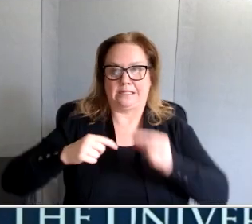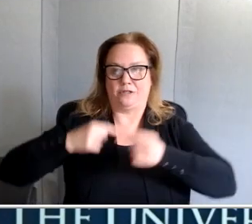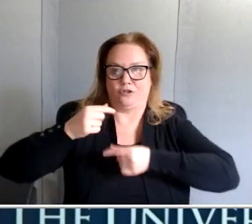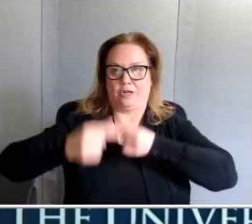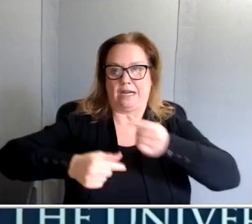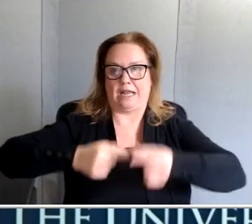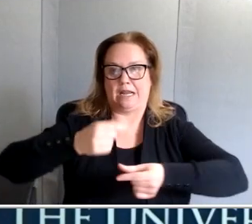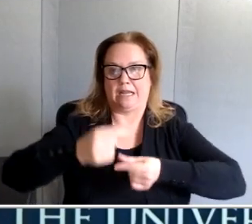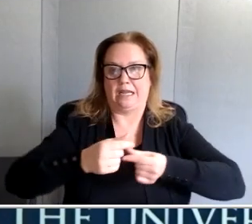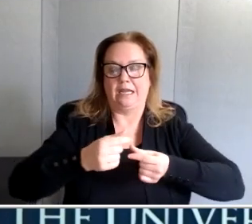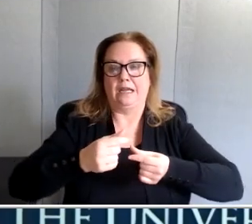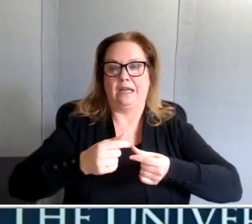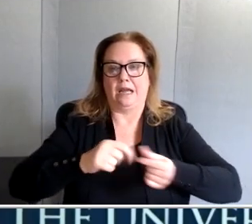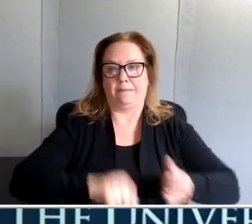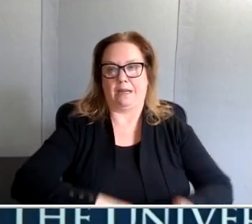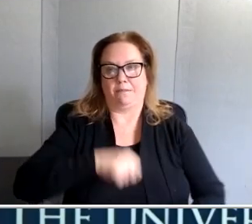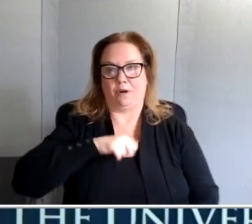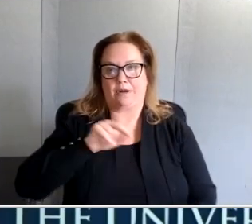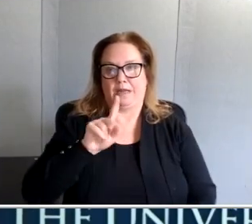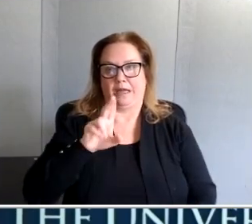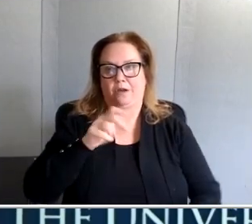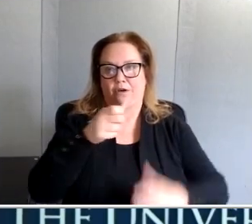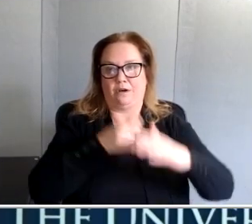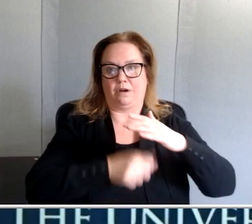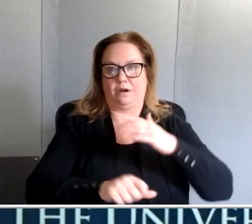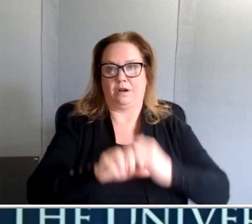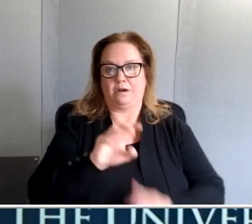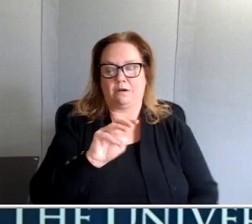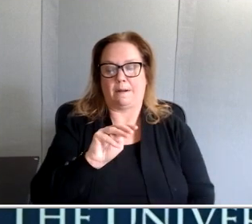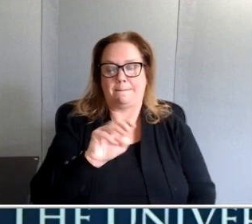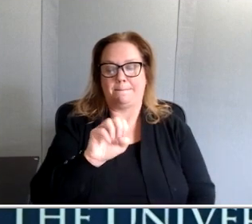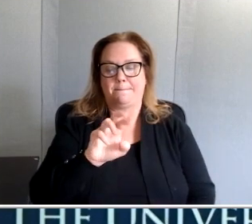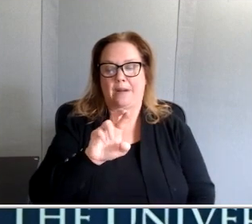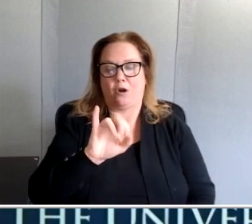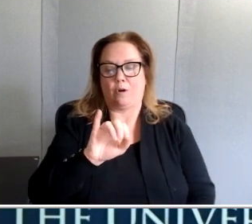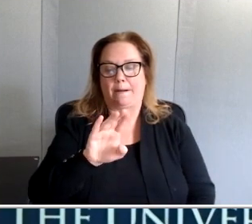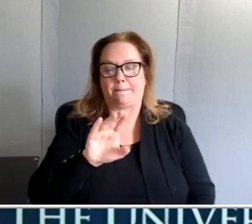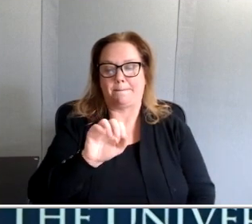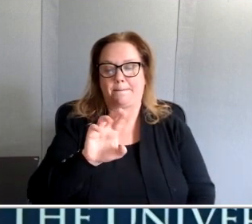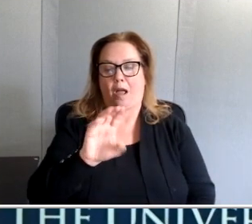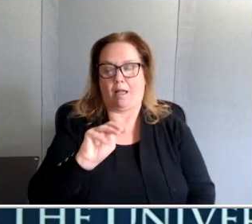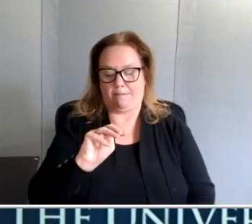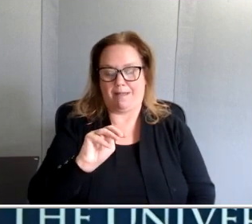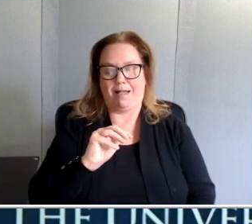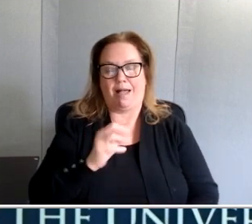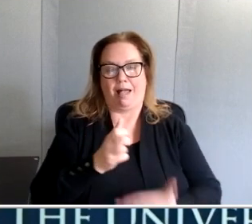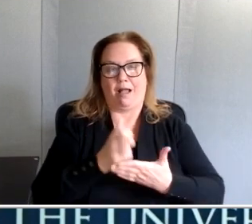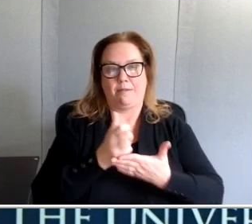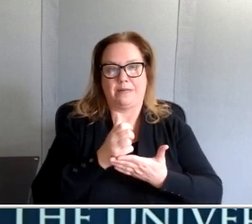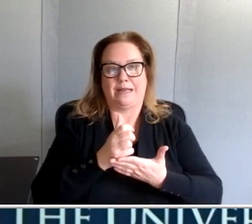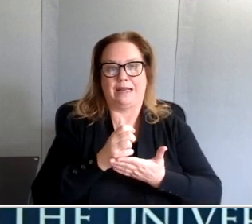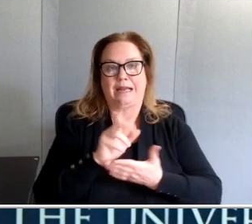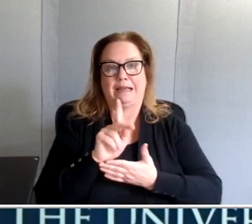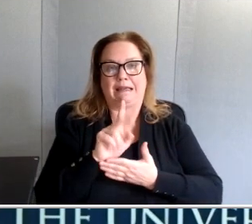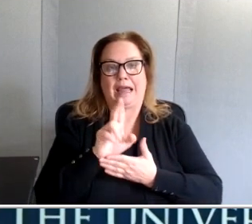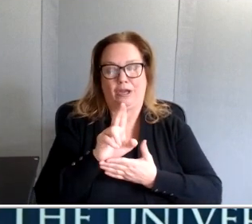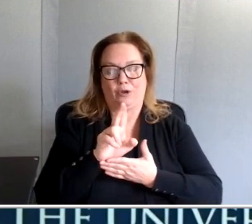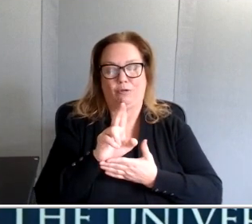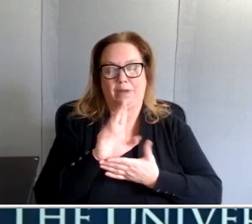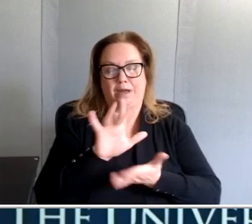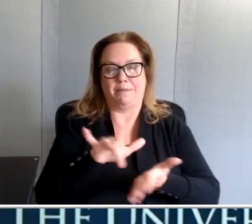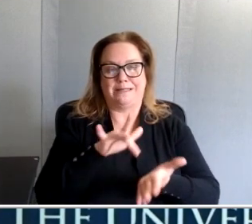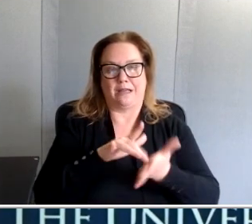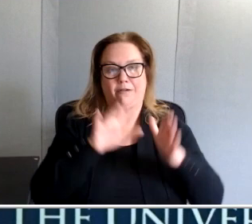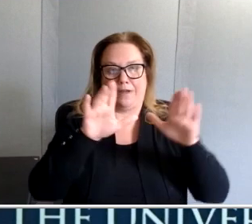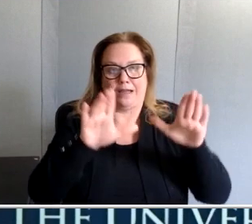at KU under the leadership of Dr. Berenbaum, because he really helped KU become a center of excellence for hypertrophic cardiomyopathy, which allows